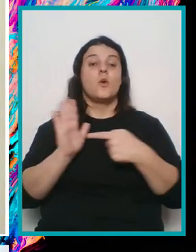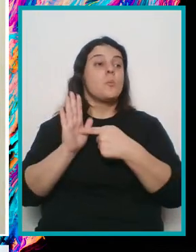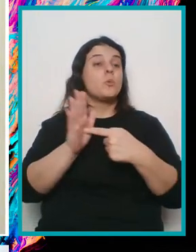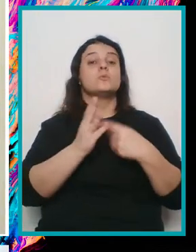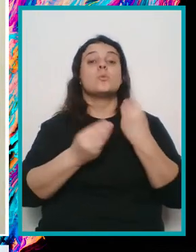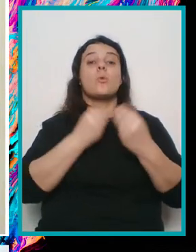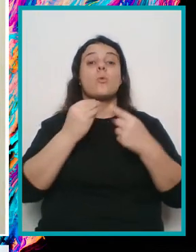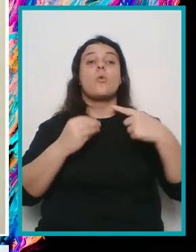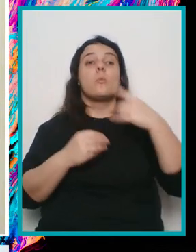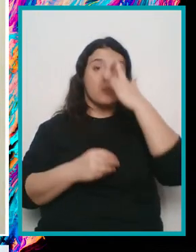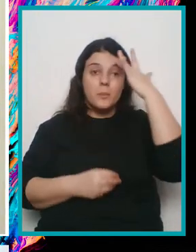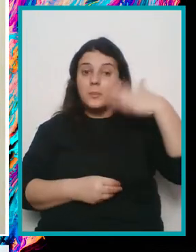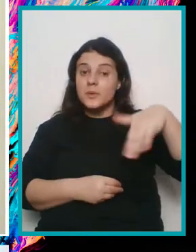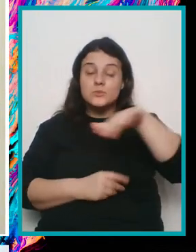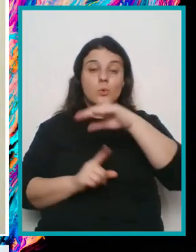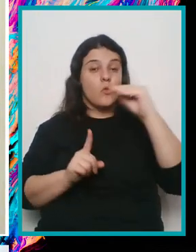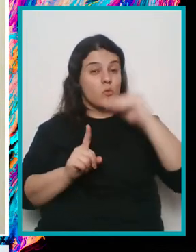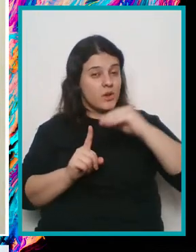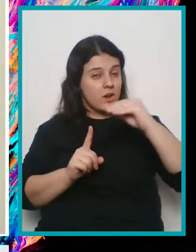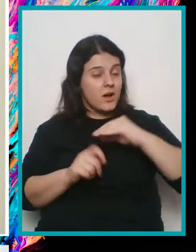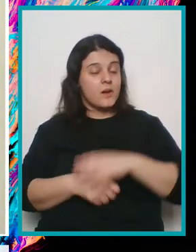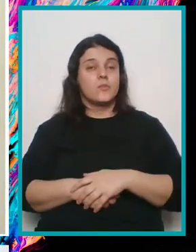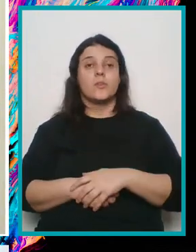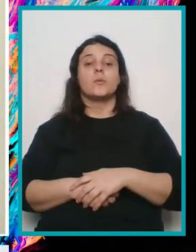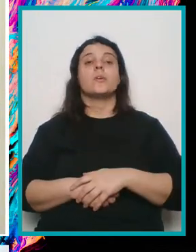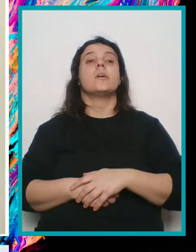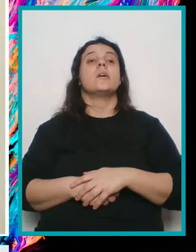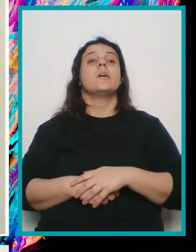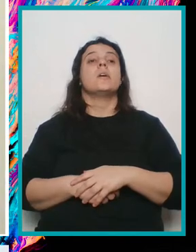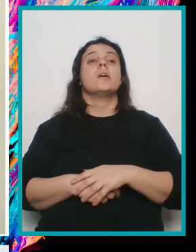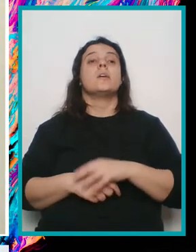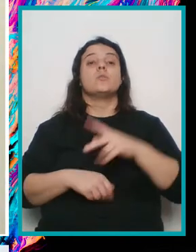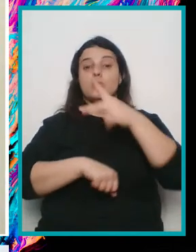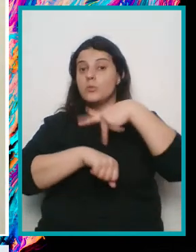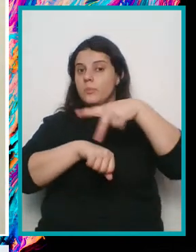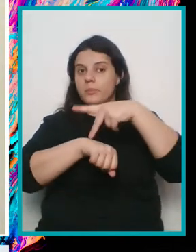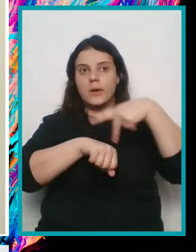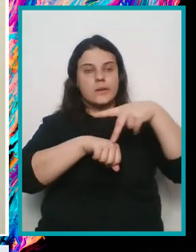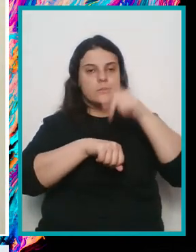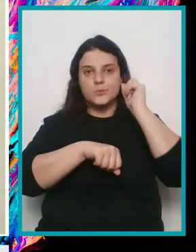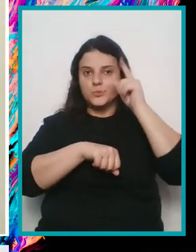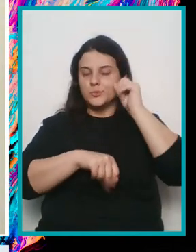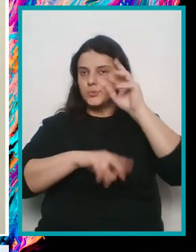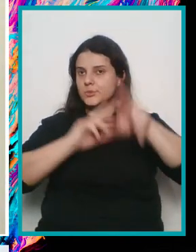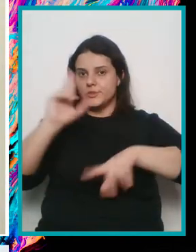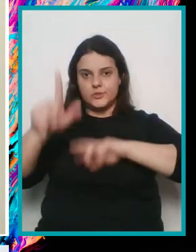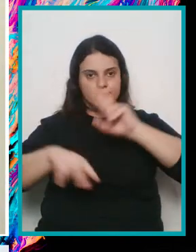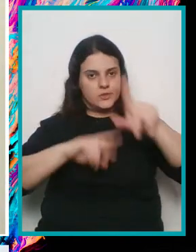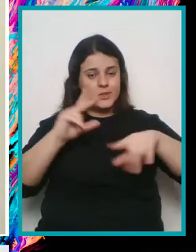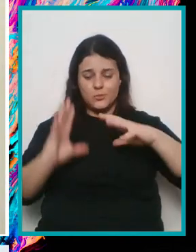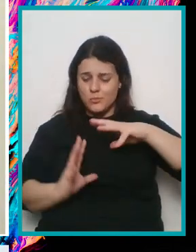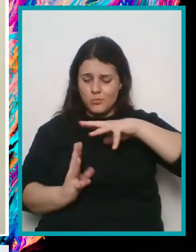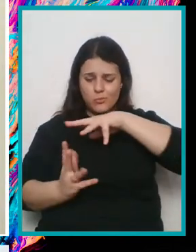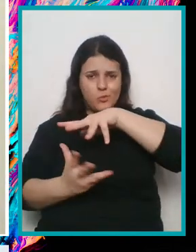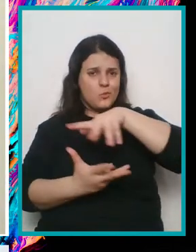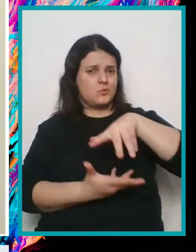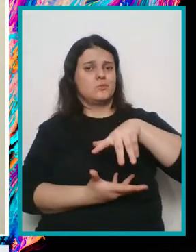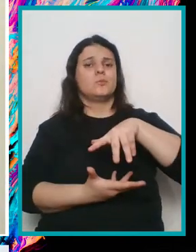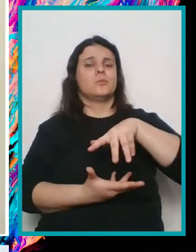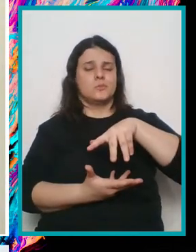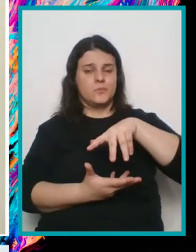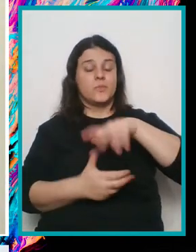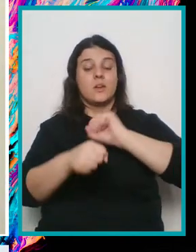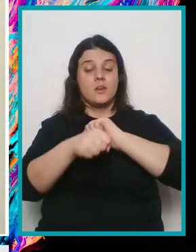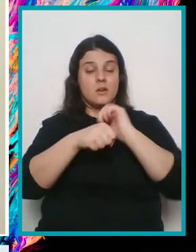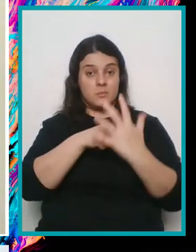has shown us how a crisis can be if it escalates. It has literally